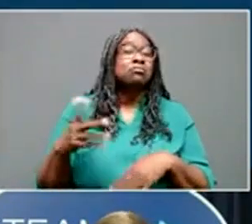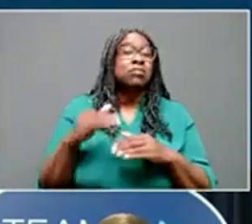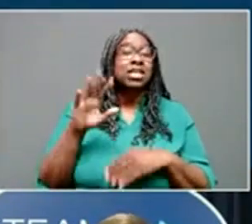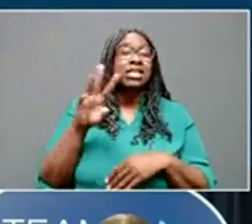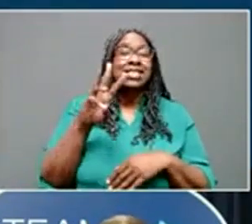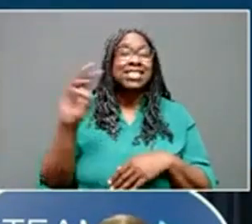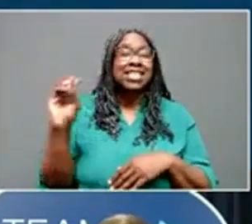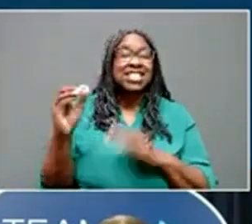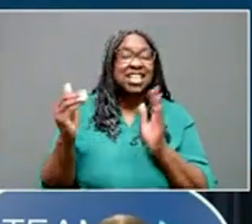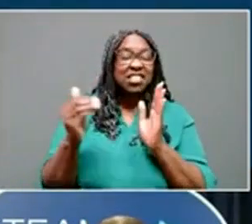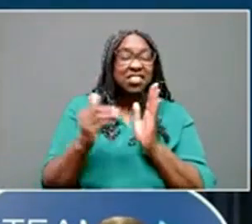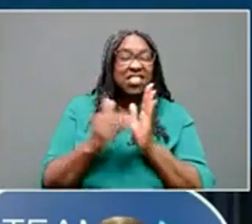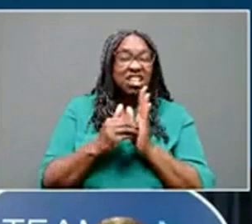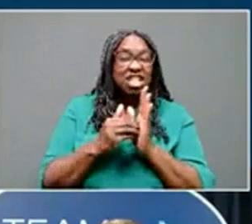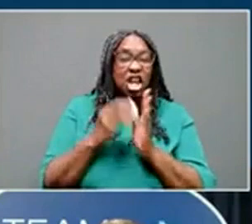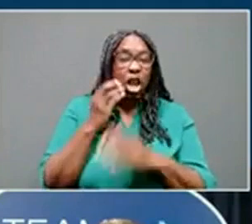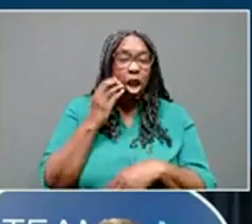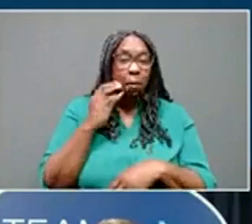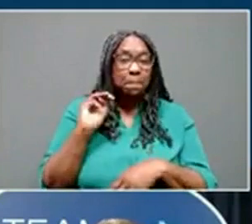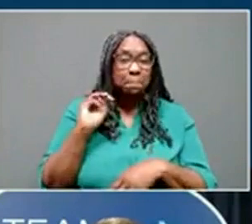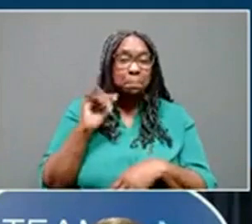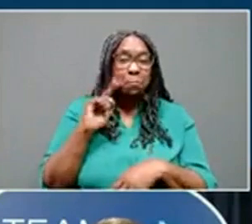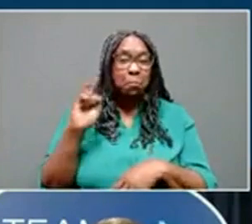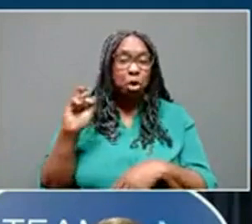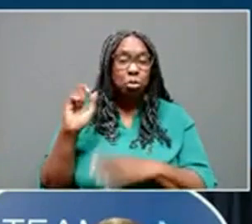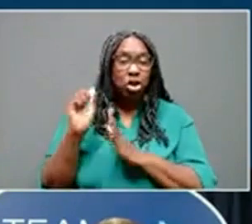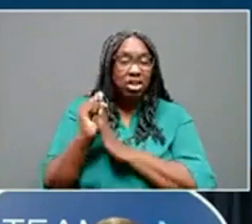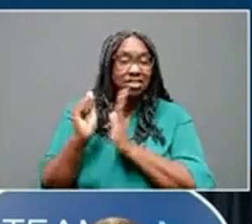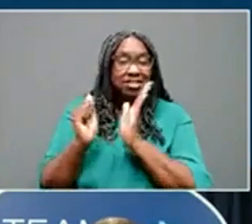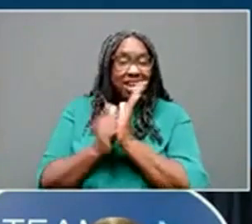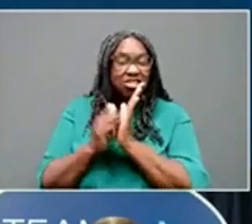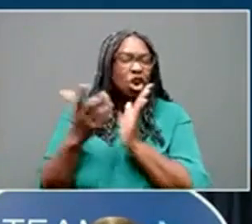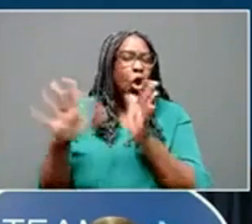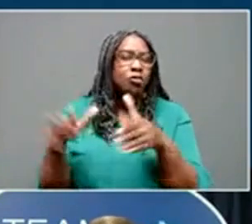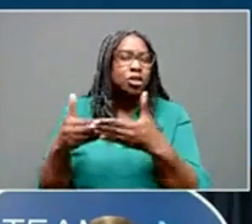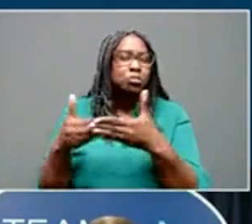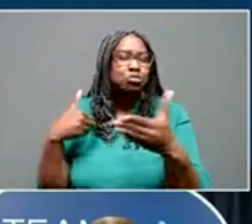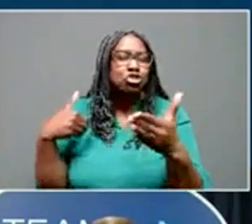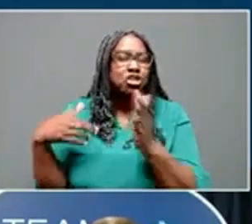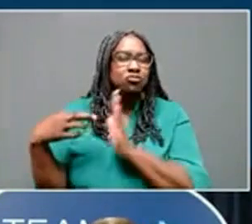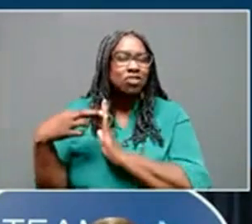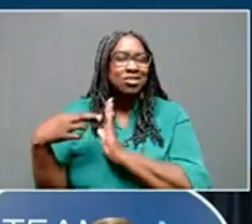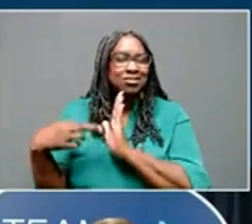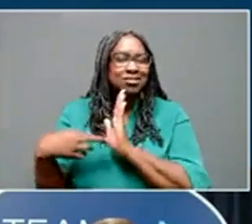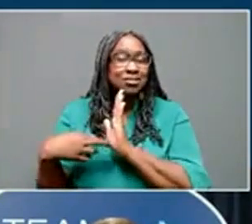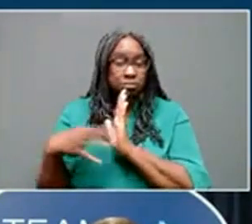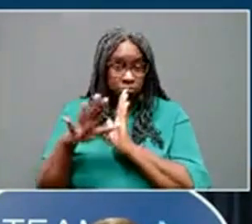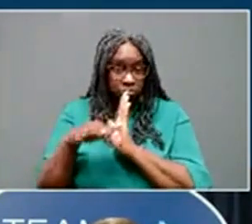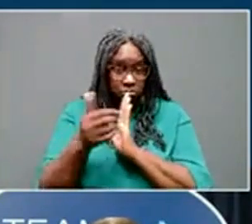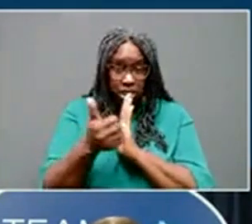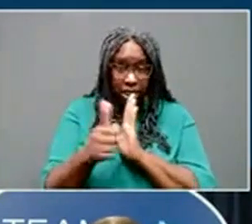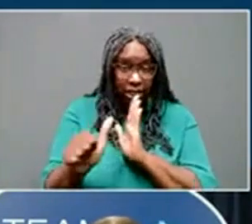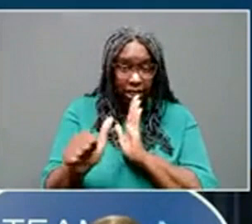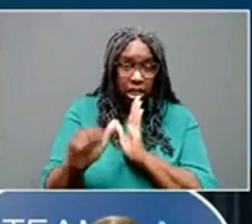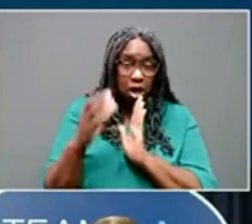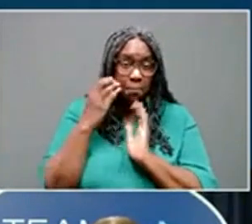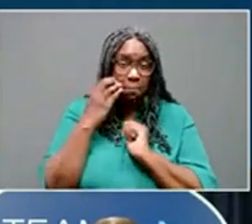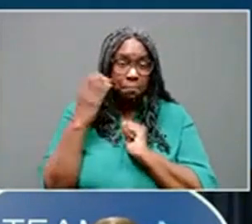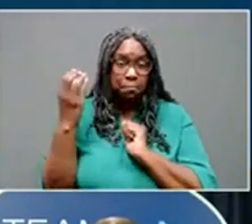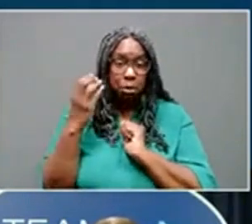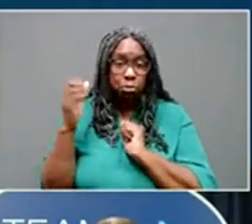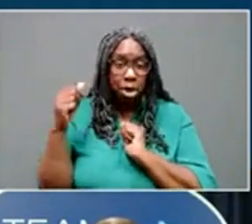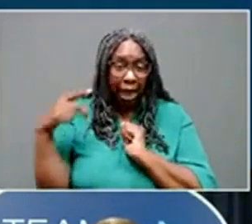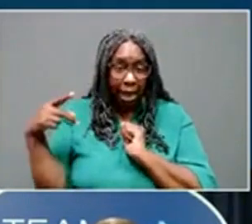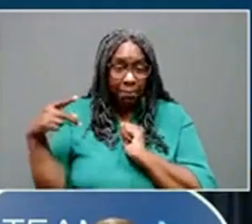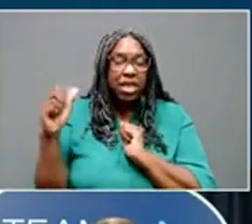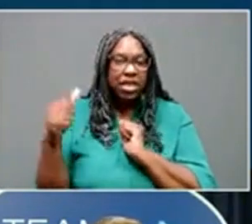that are pre-registered already. Kentuckians can pre-register with any licensed mobile application and deposit initial money in their